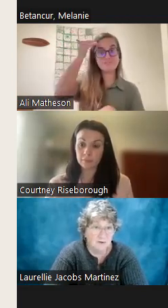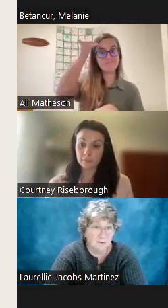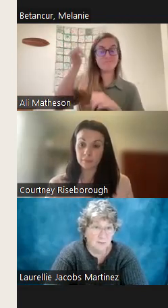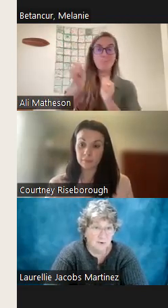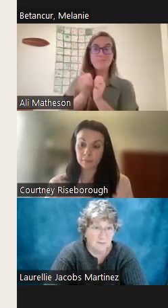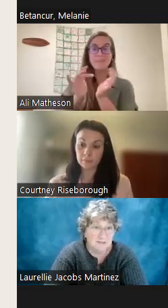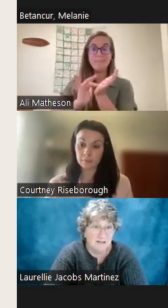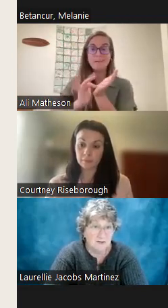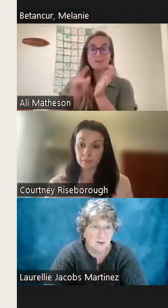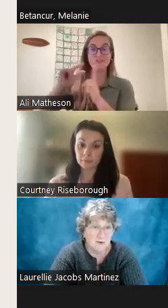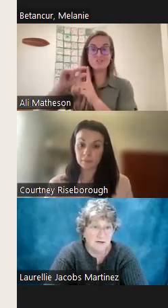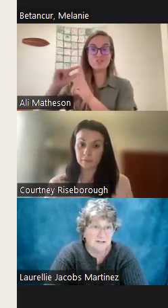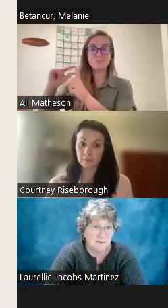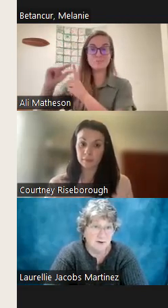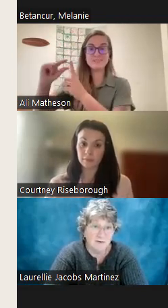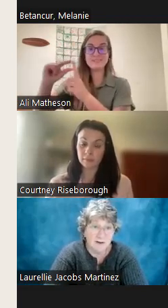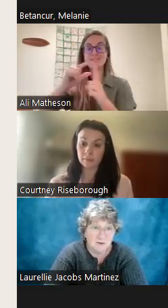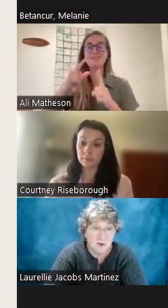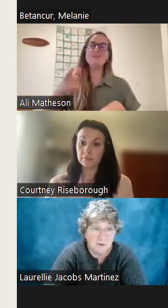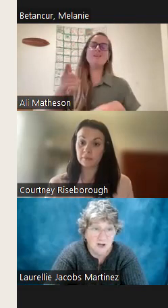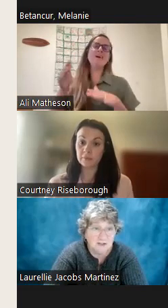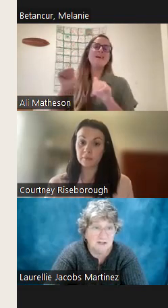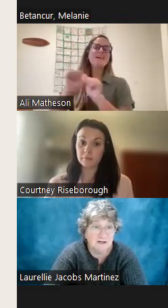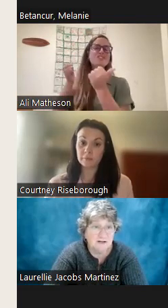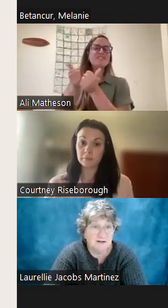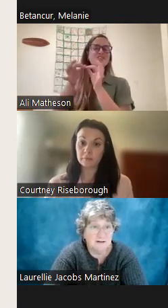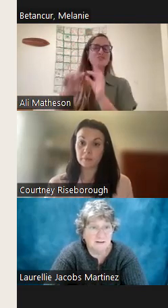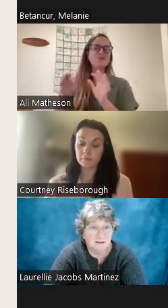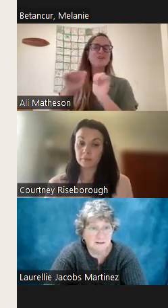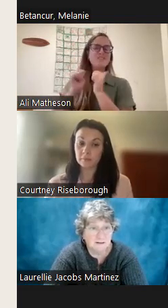When your interpreter comes in, the interpreter needs to be aware of medical terminology.